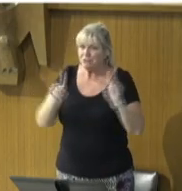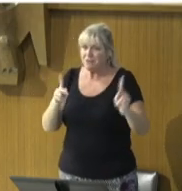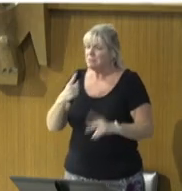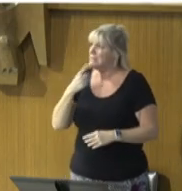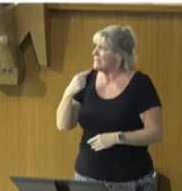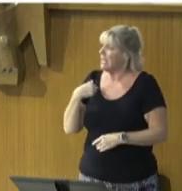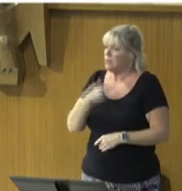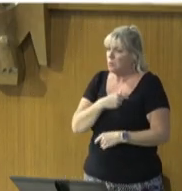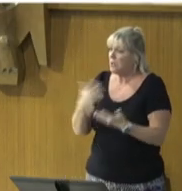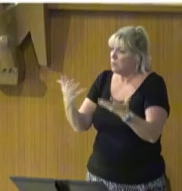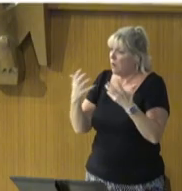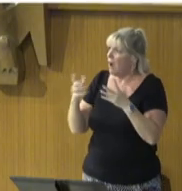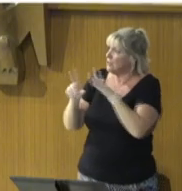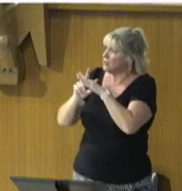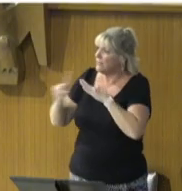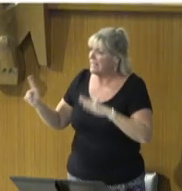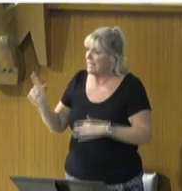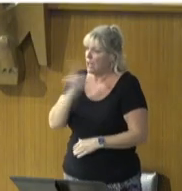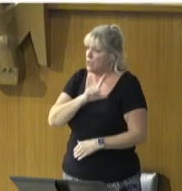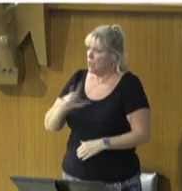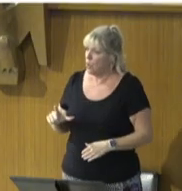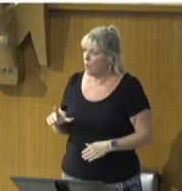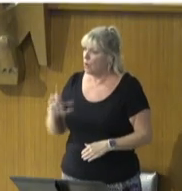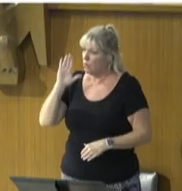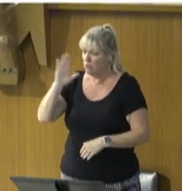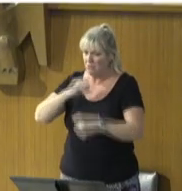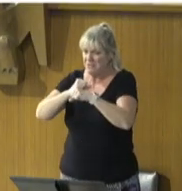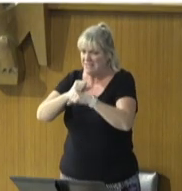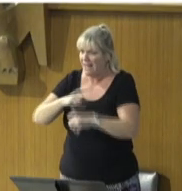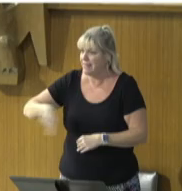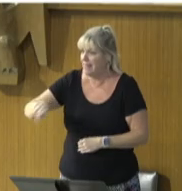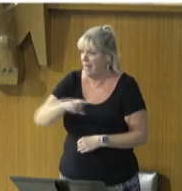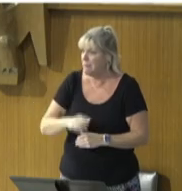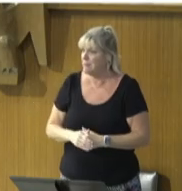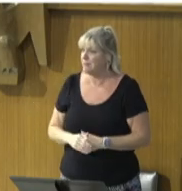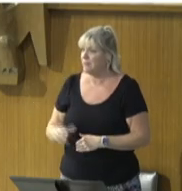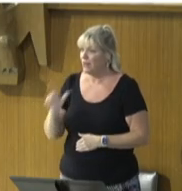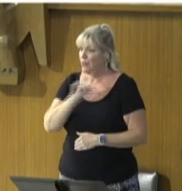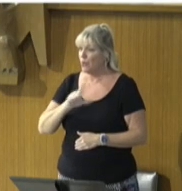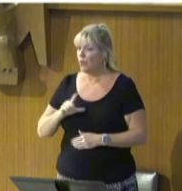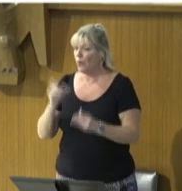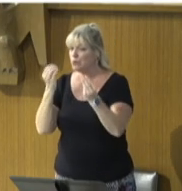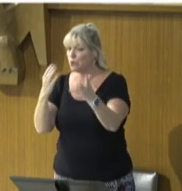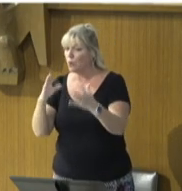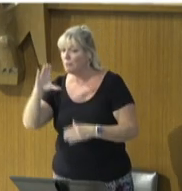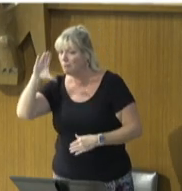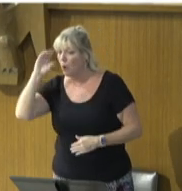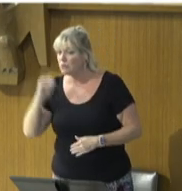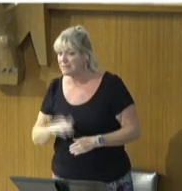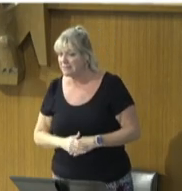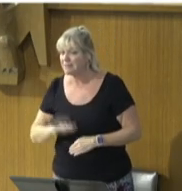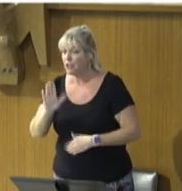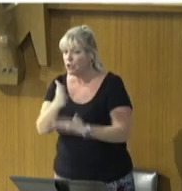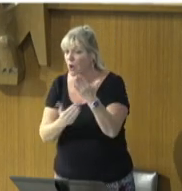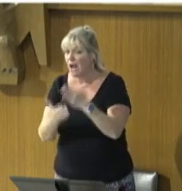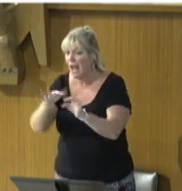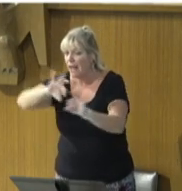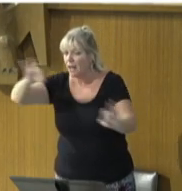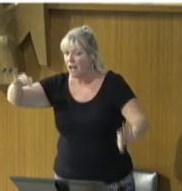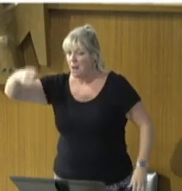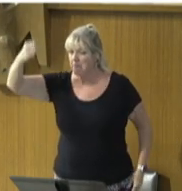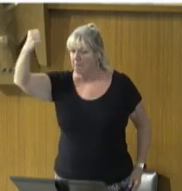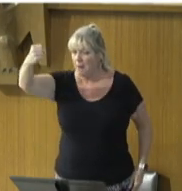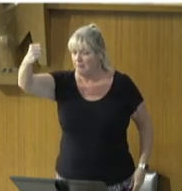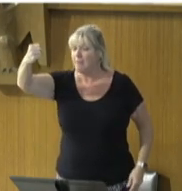Israelites, for the Lord is fighting for them against Egypt. Then the Lord said to Moses, Stretch out your hand over the sea so that the